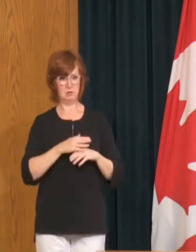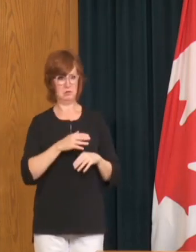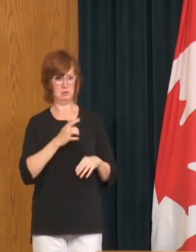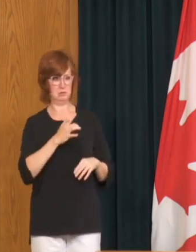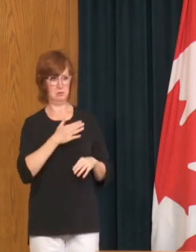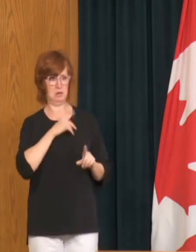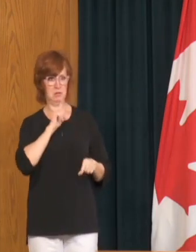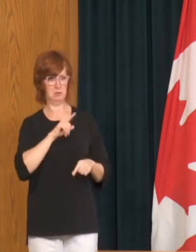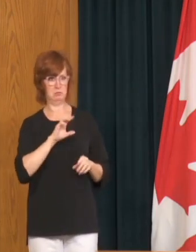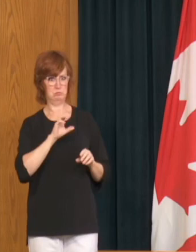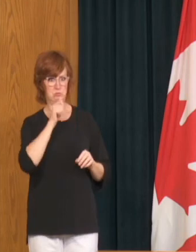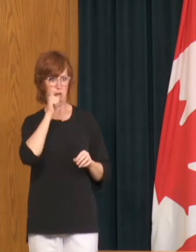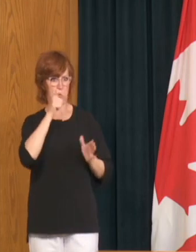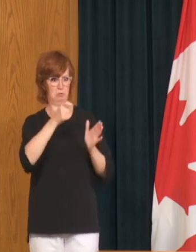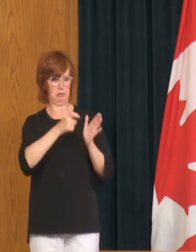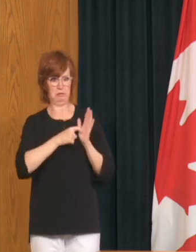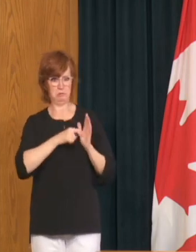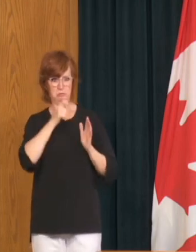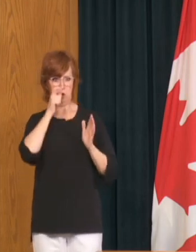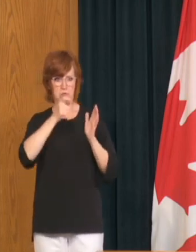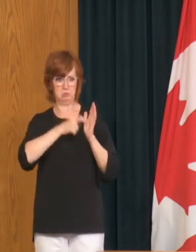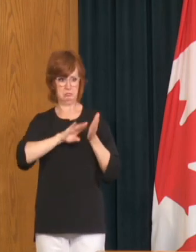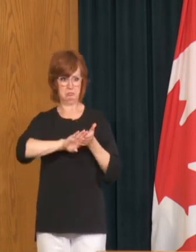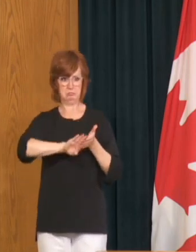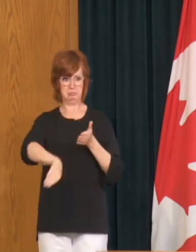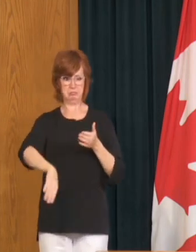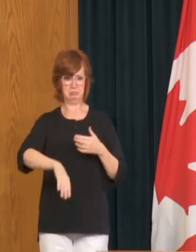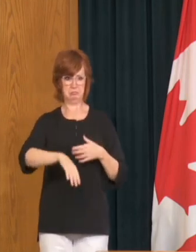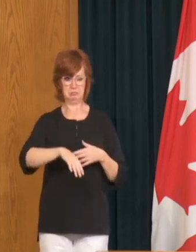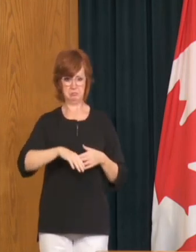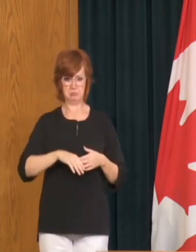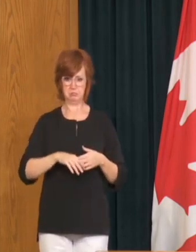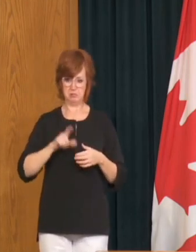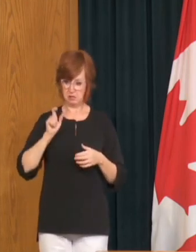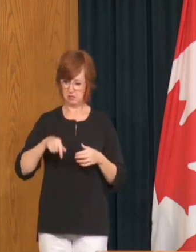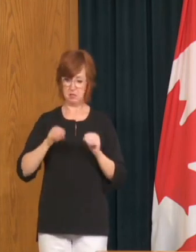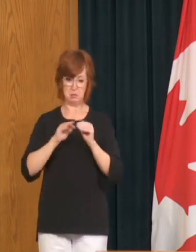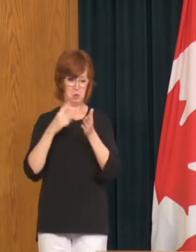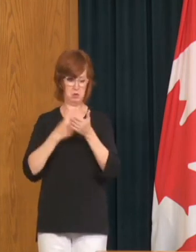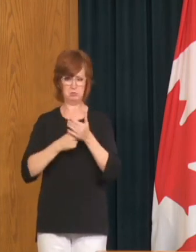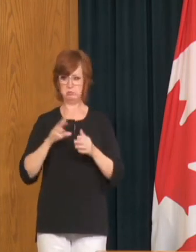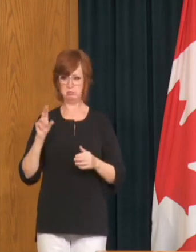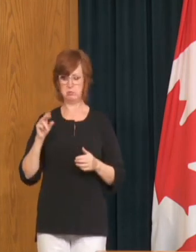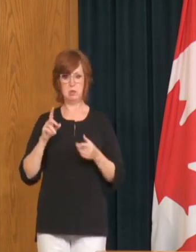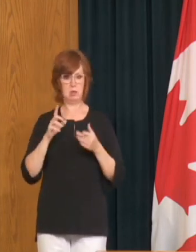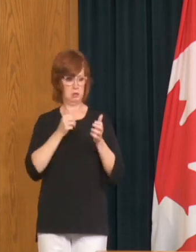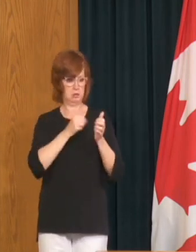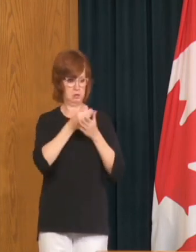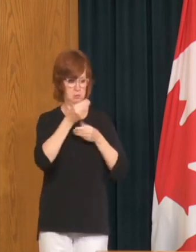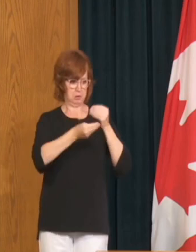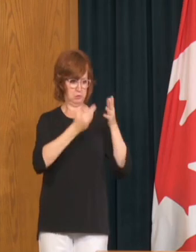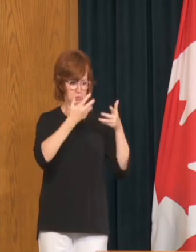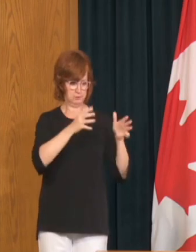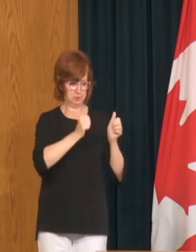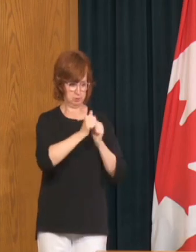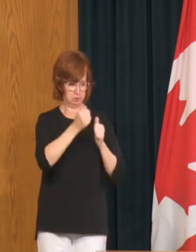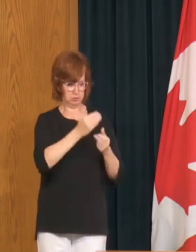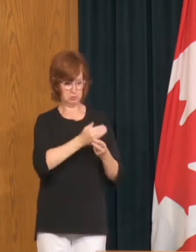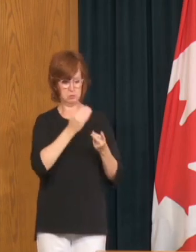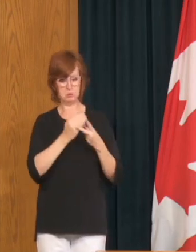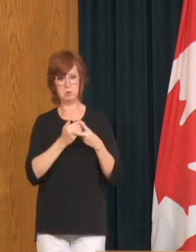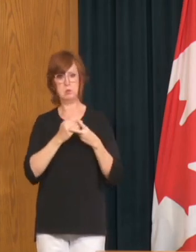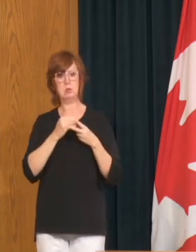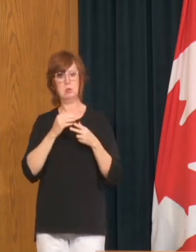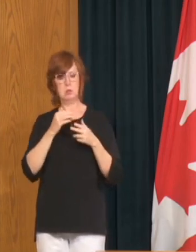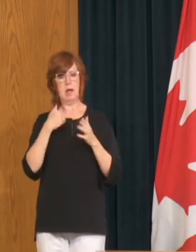need. We have passed a budget in the province. We have completed our legislative agenda. There will be a new legislative